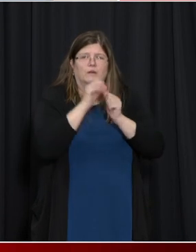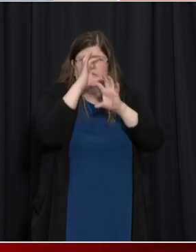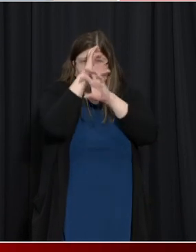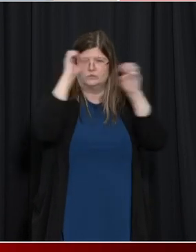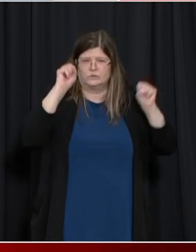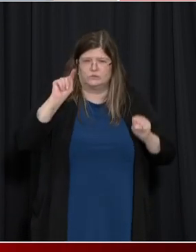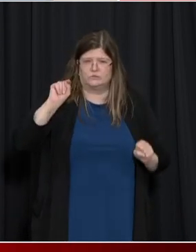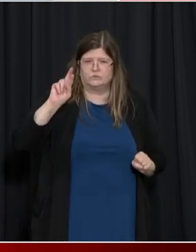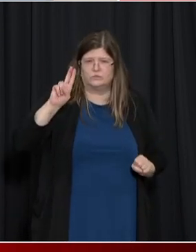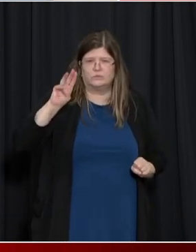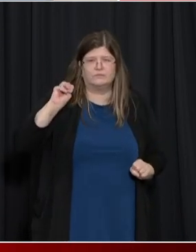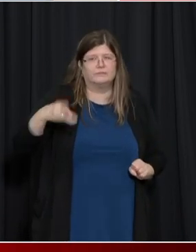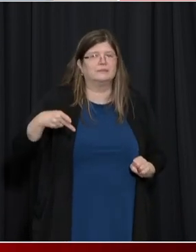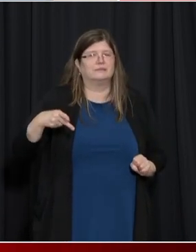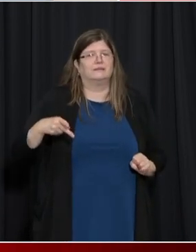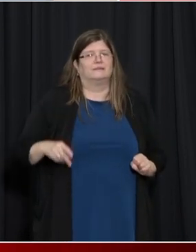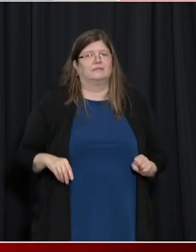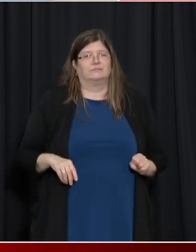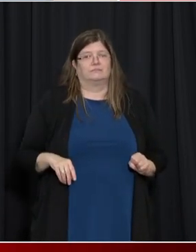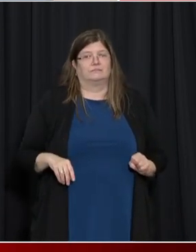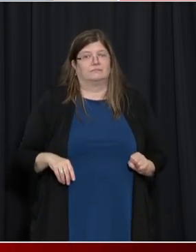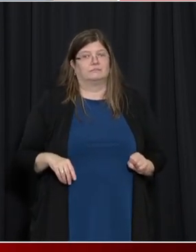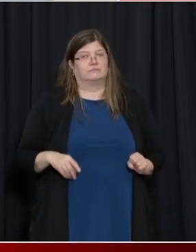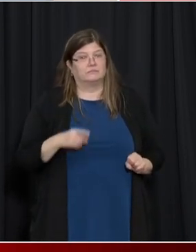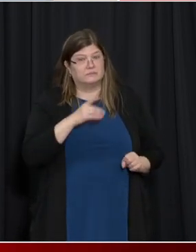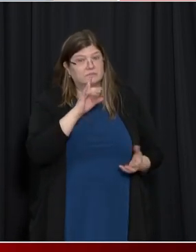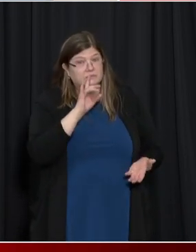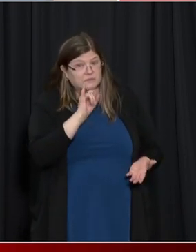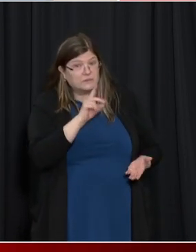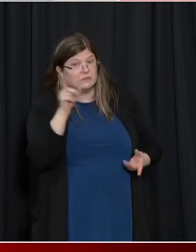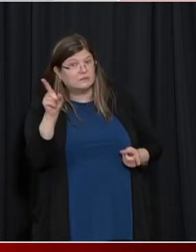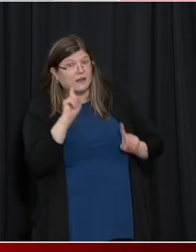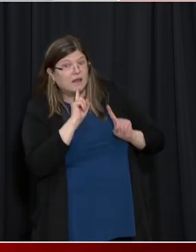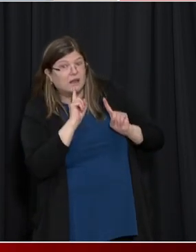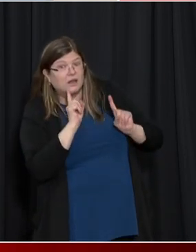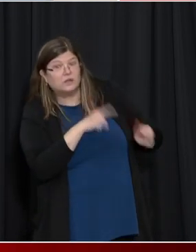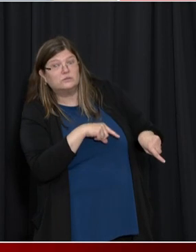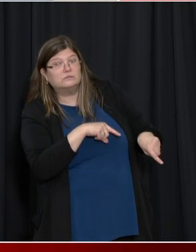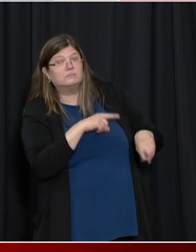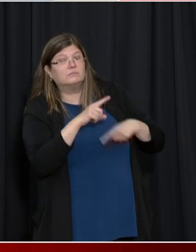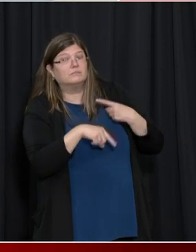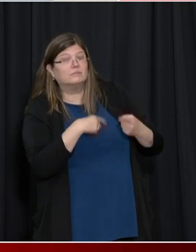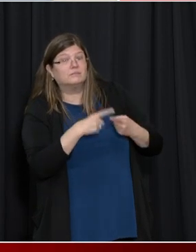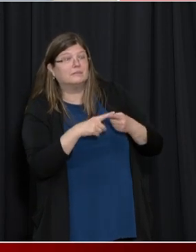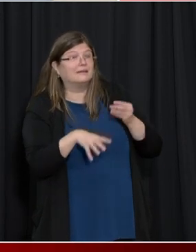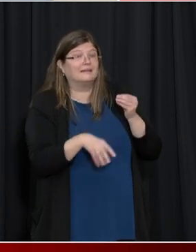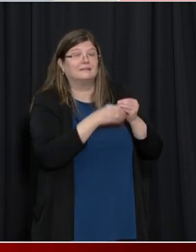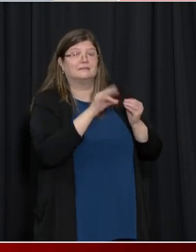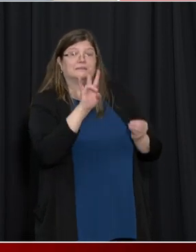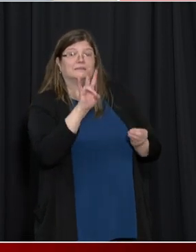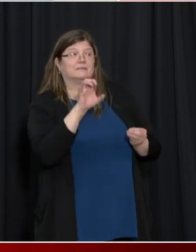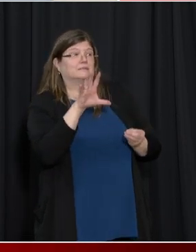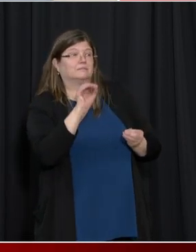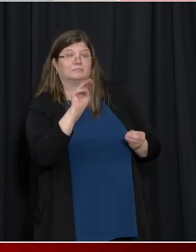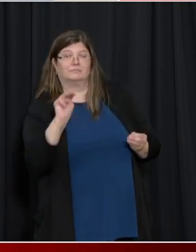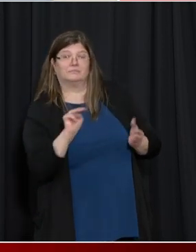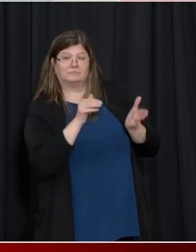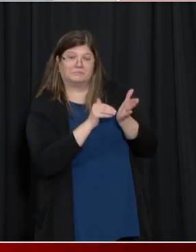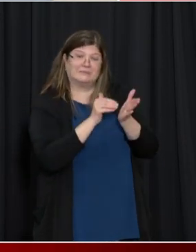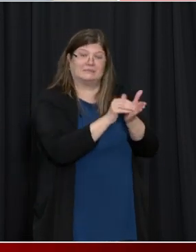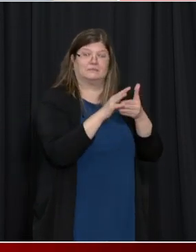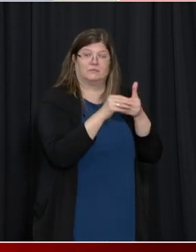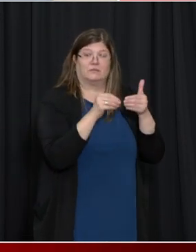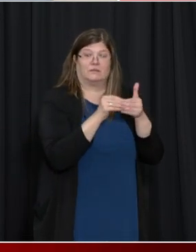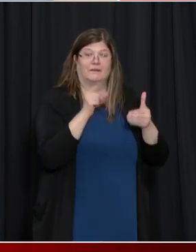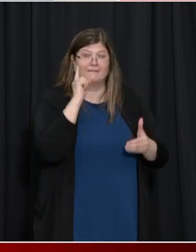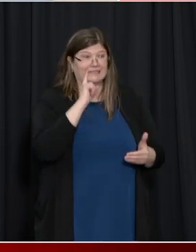you get from the president to get an additional $750 million in federal coronavirus relief funding to put the district on